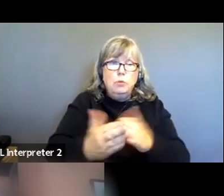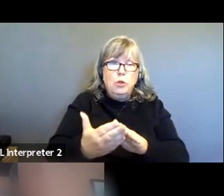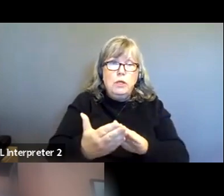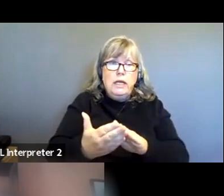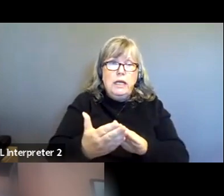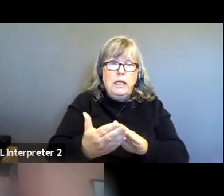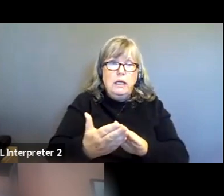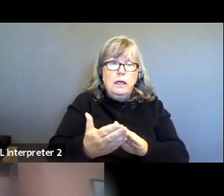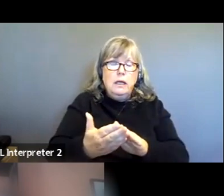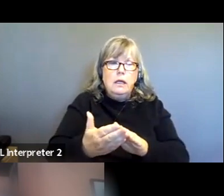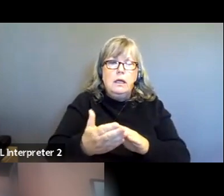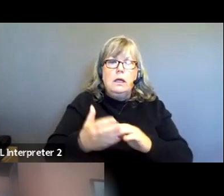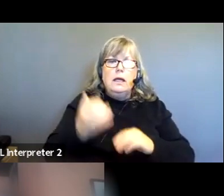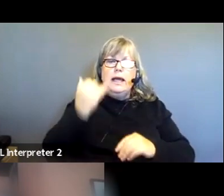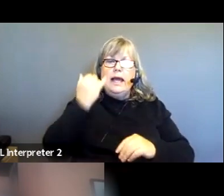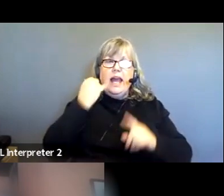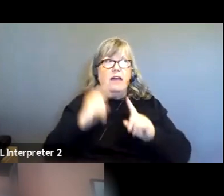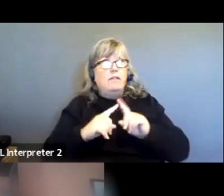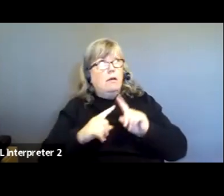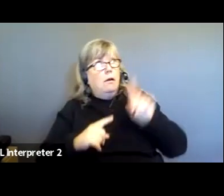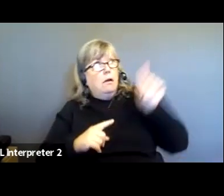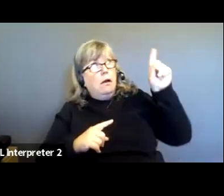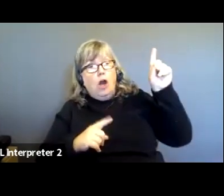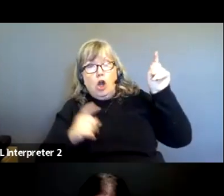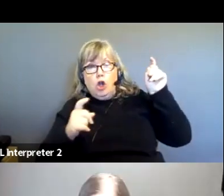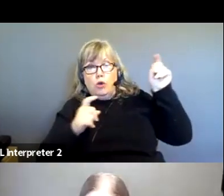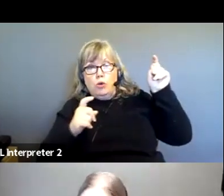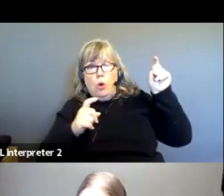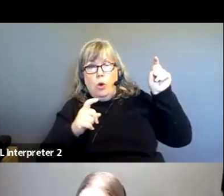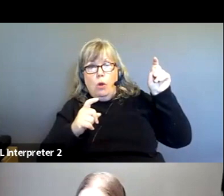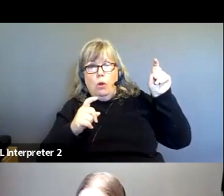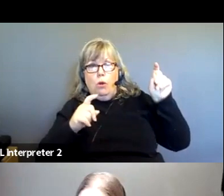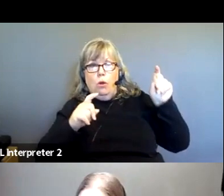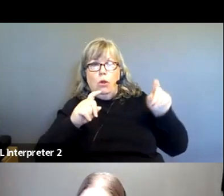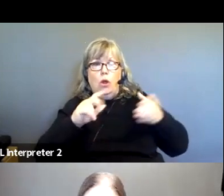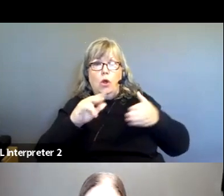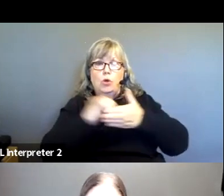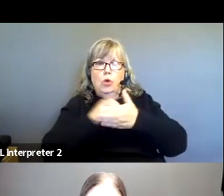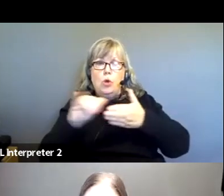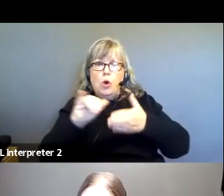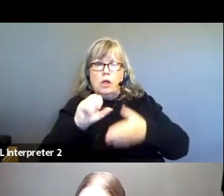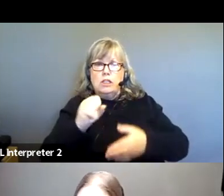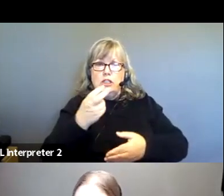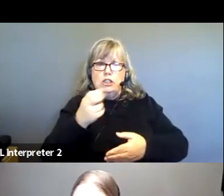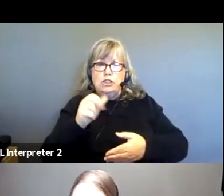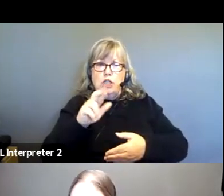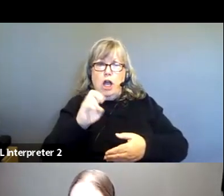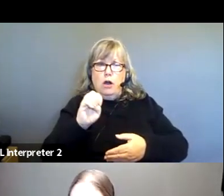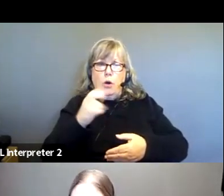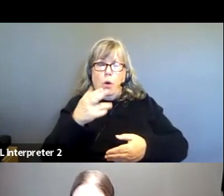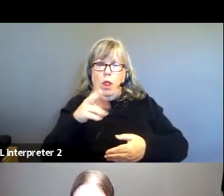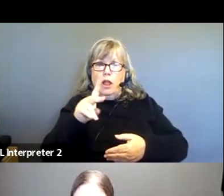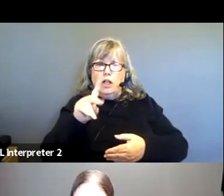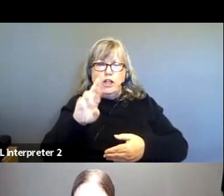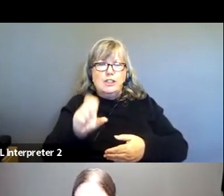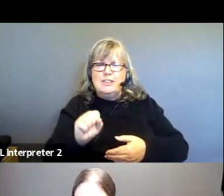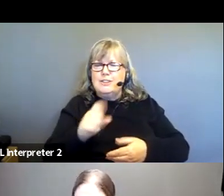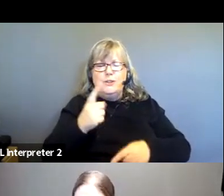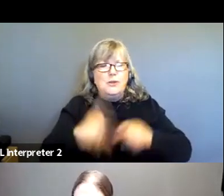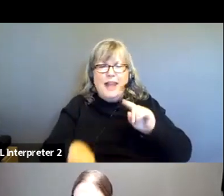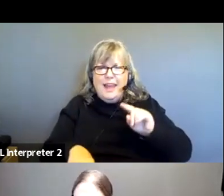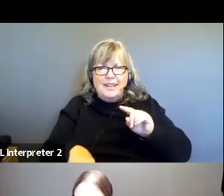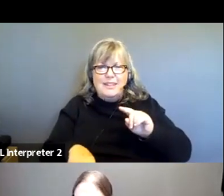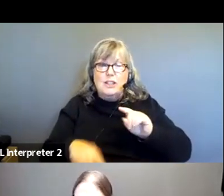if it's controlled by shareholders in New York City or in Toronto. So the model, while again not